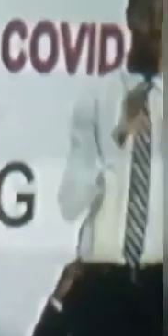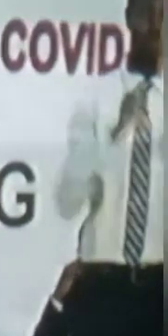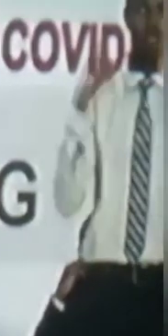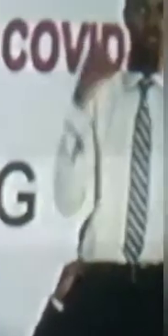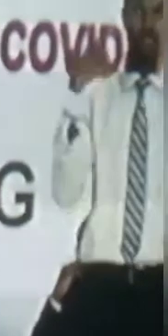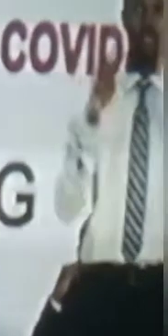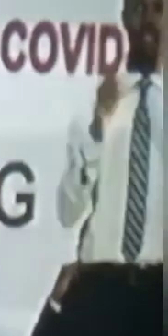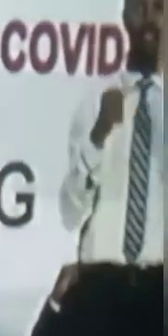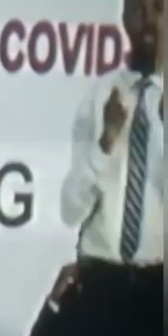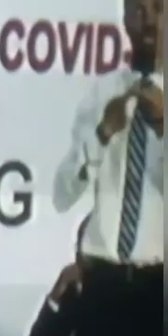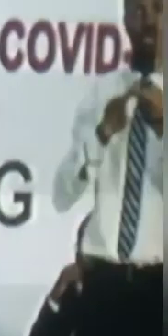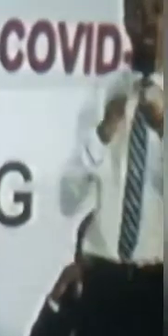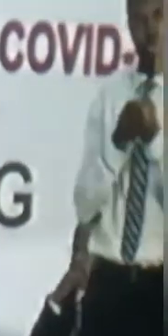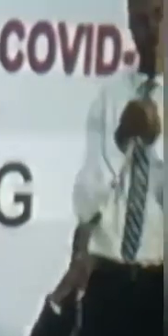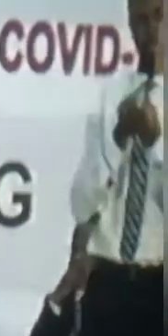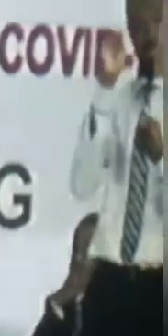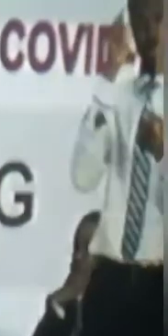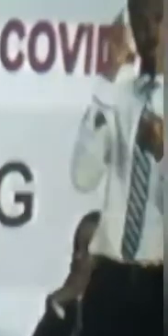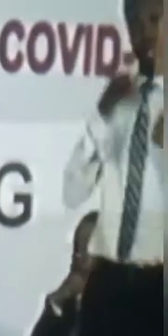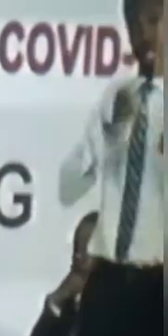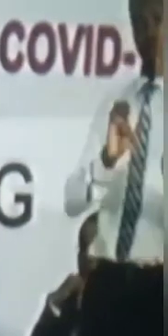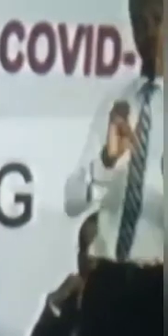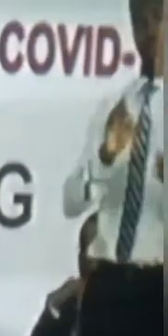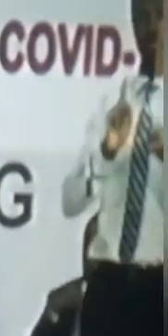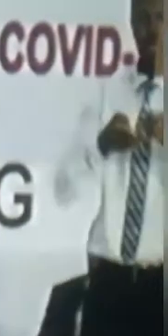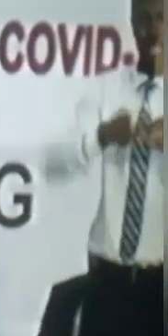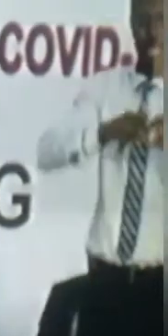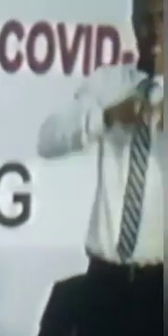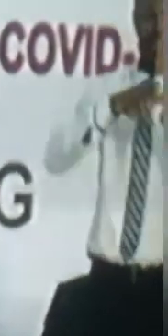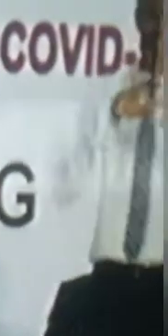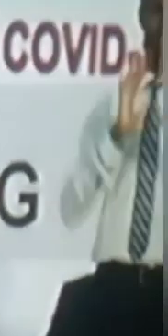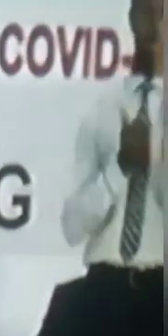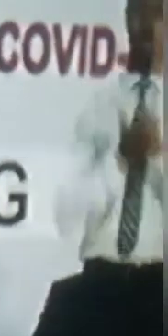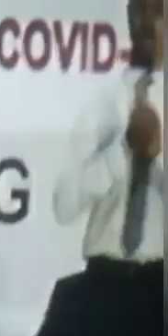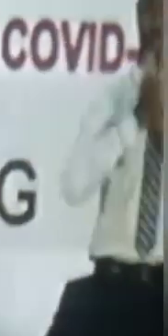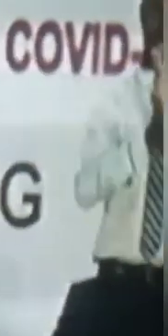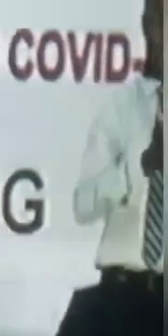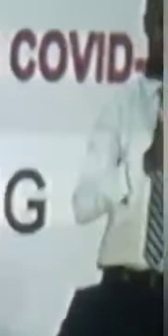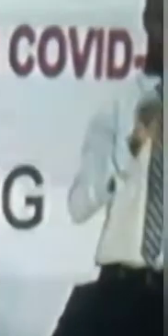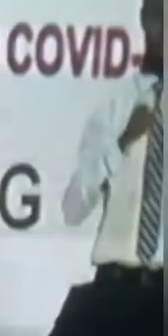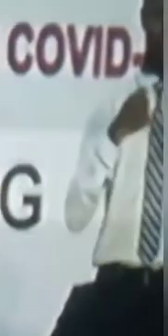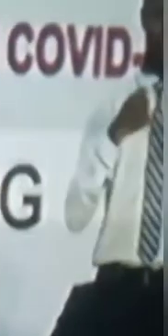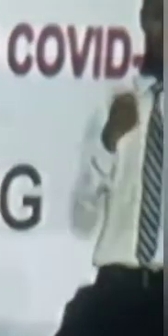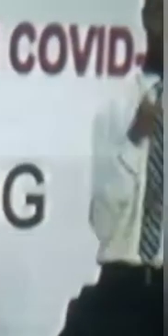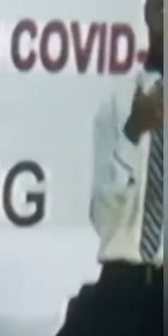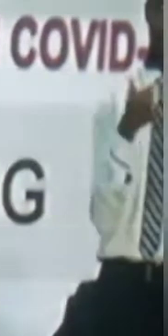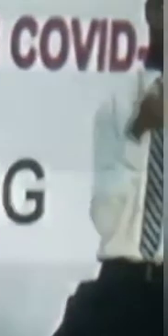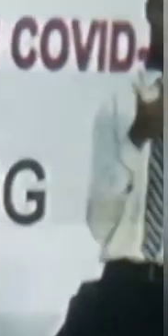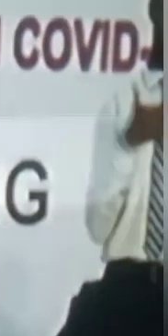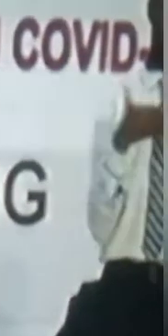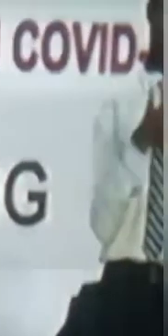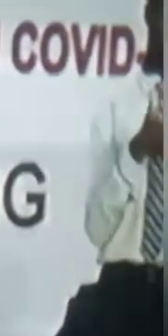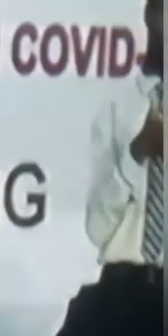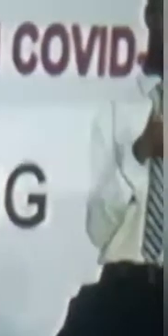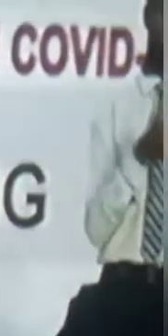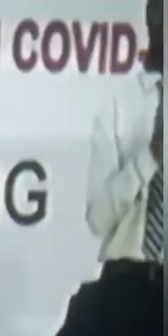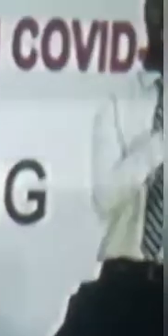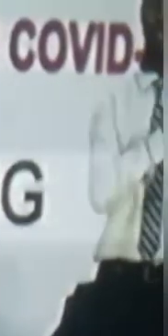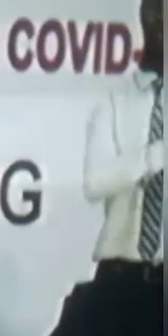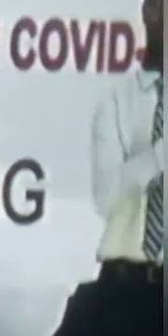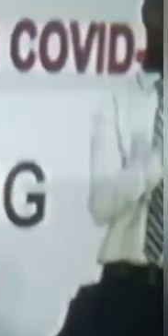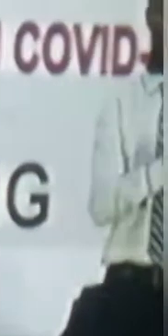efforts and build capacity to contain the outbreak. The equipment